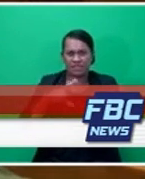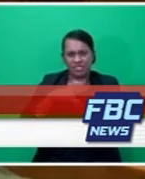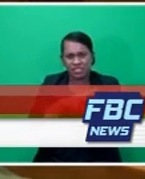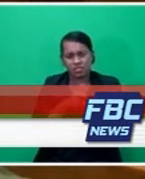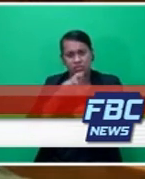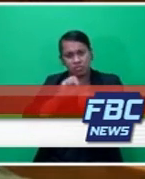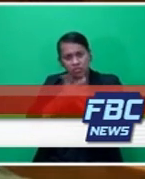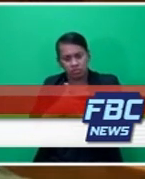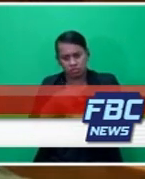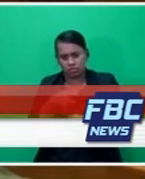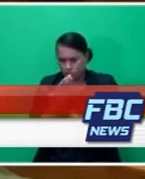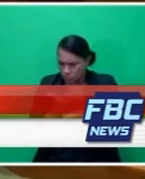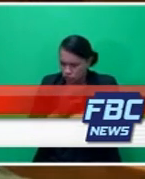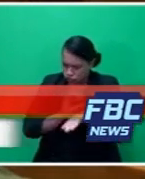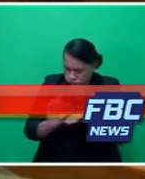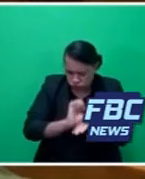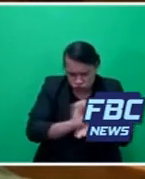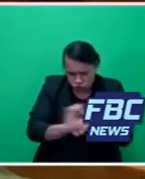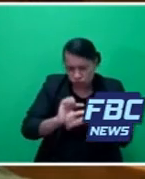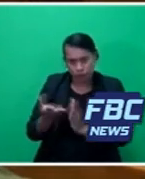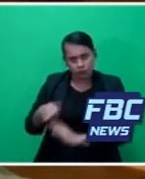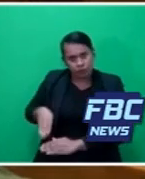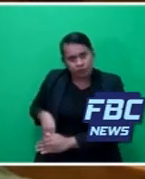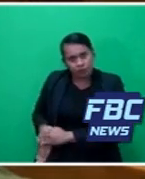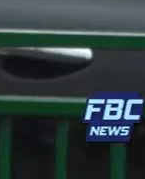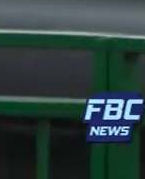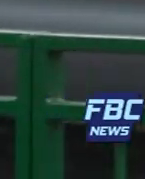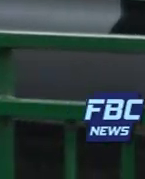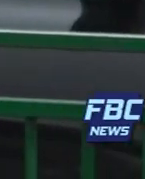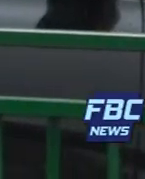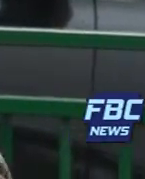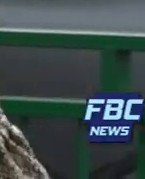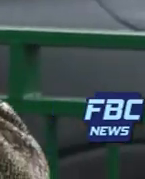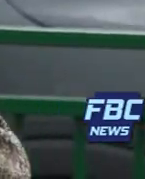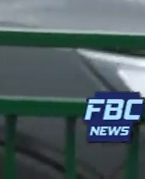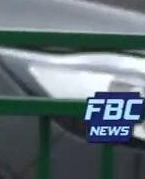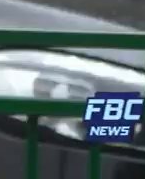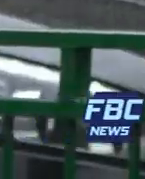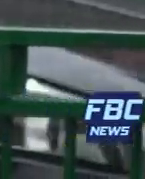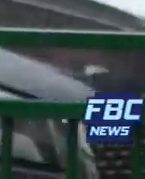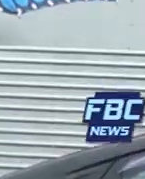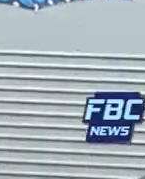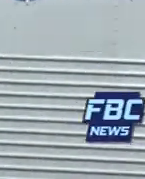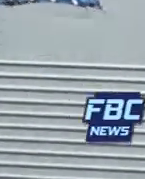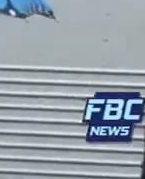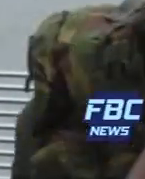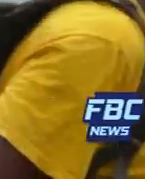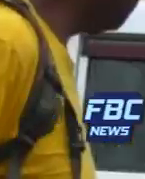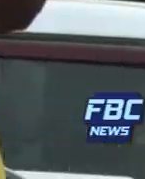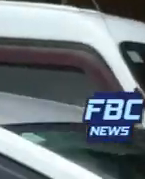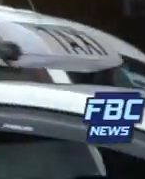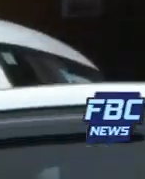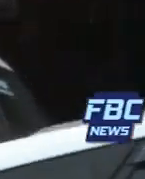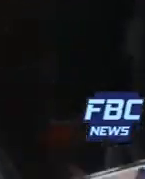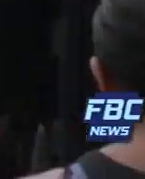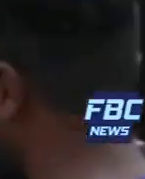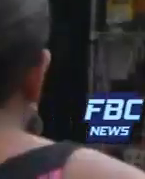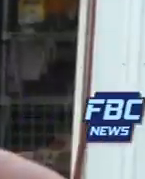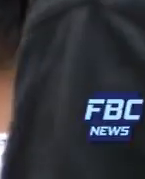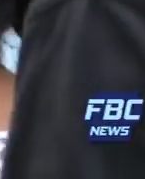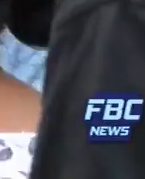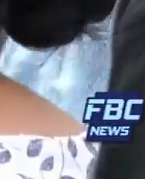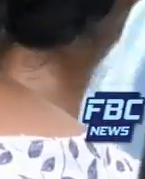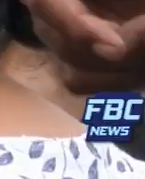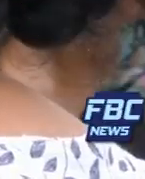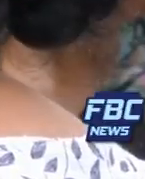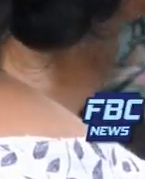now. We need to extend a lifeline to Fijian businesses. We need to get our doctors and nurses more of the